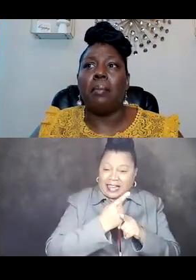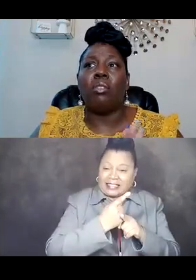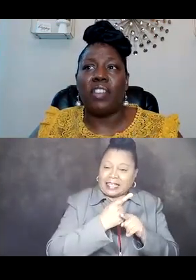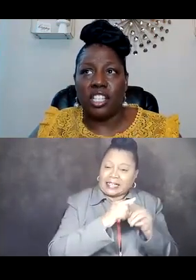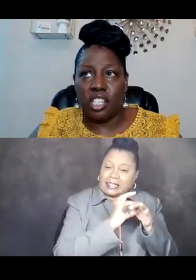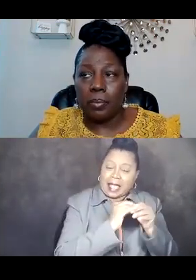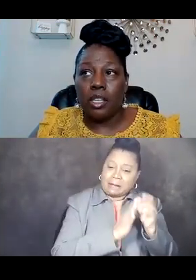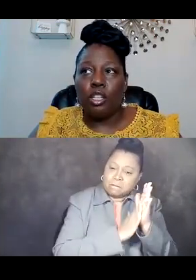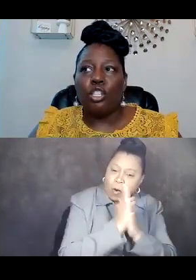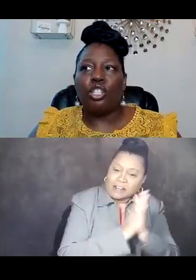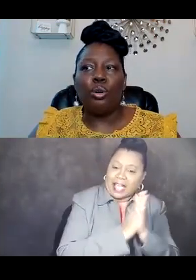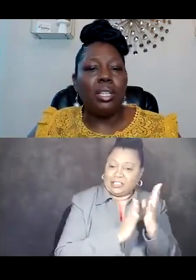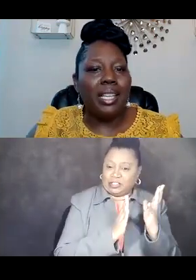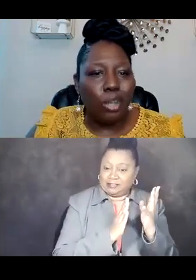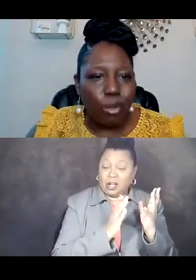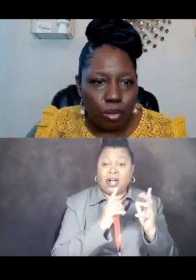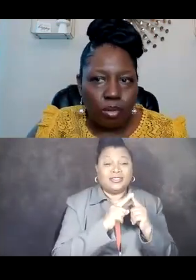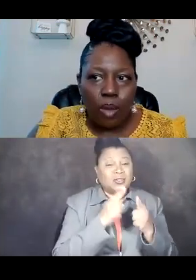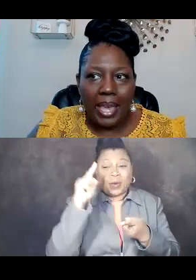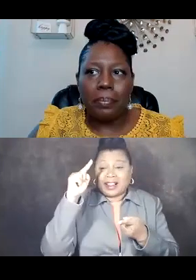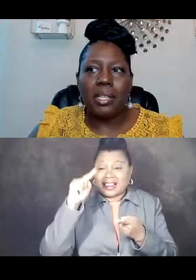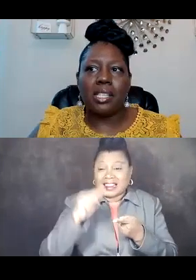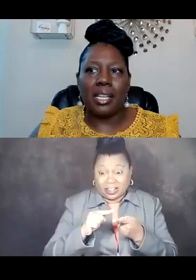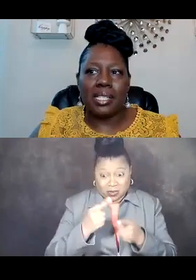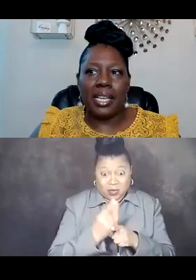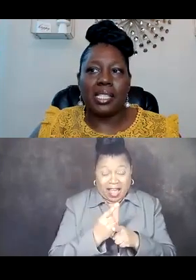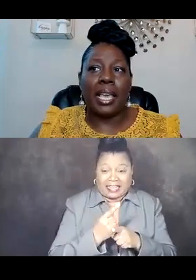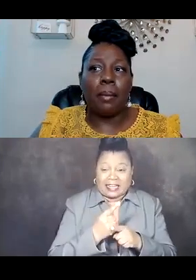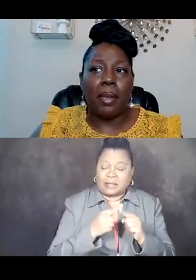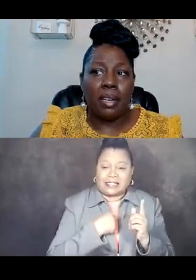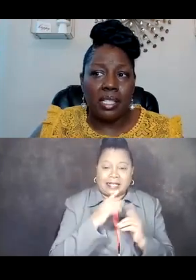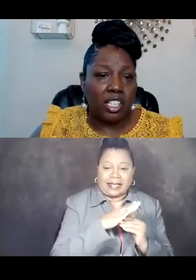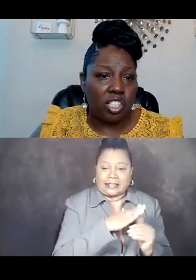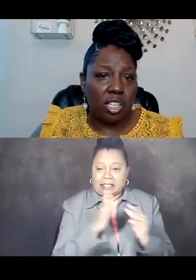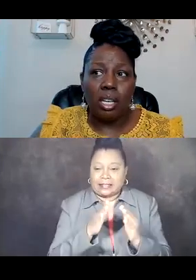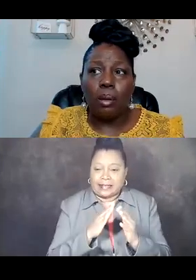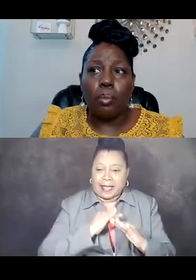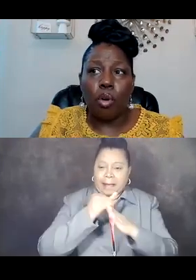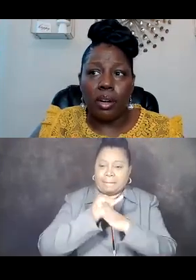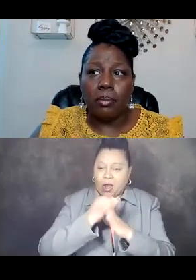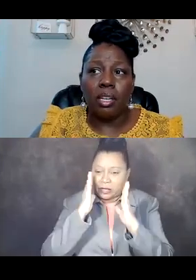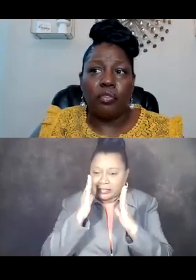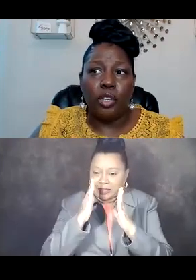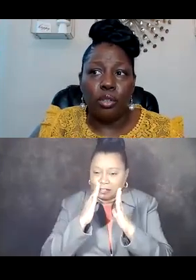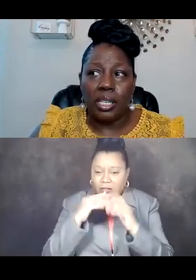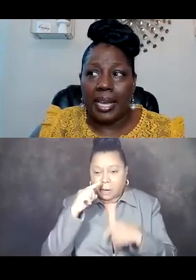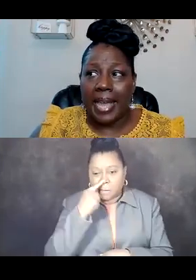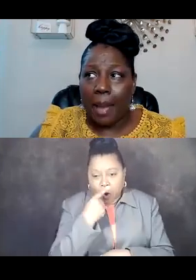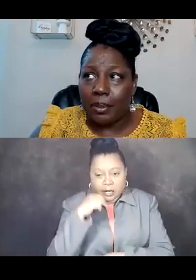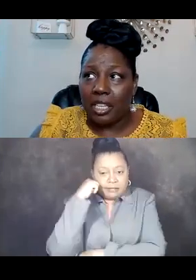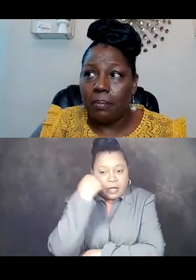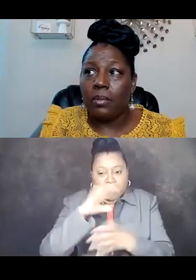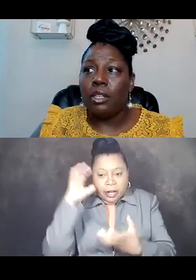stimulation and motivation. Too little, right, puts us into impaired attention, boredom, confusion,